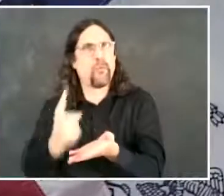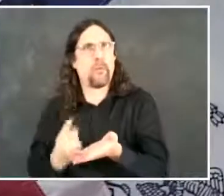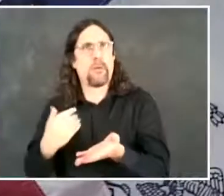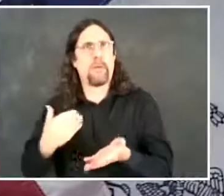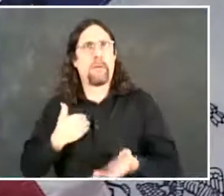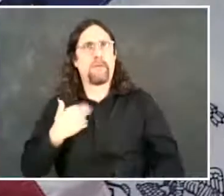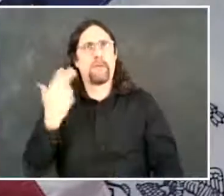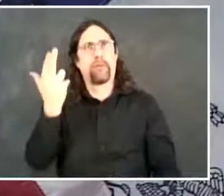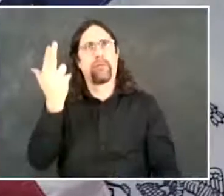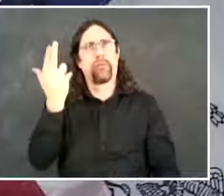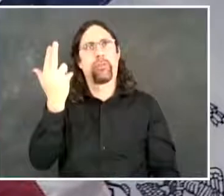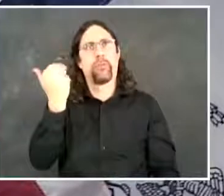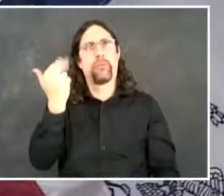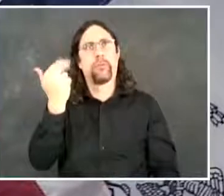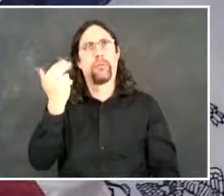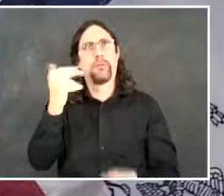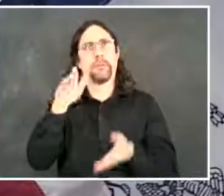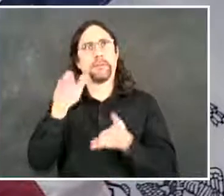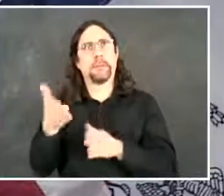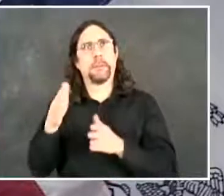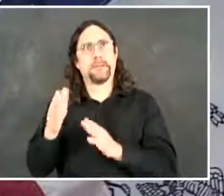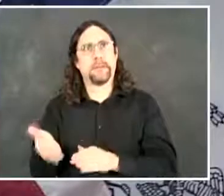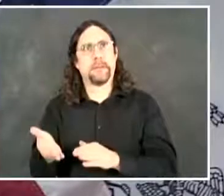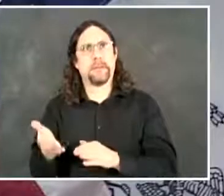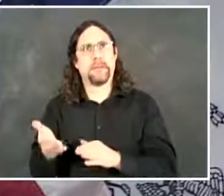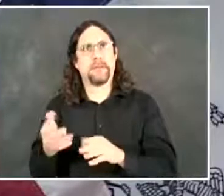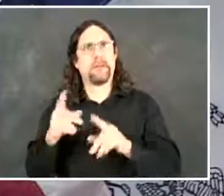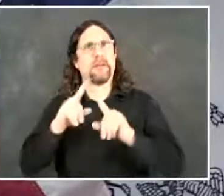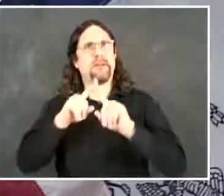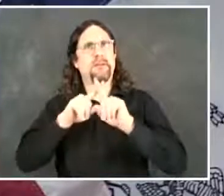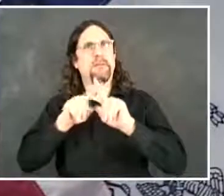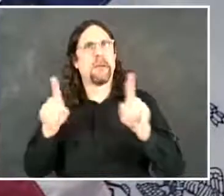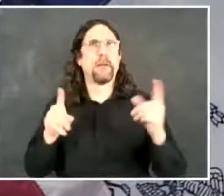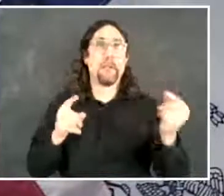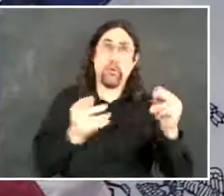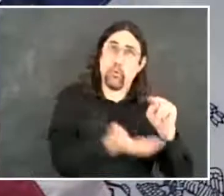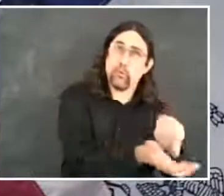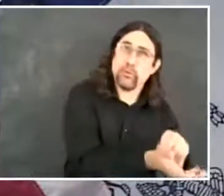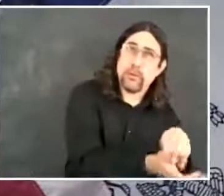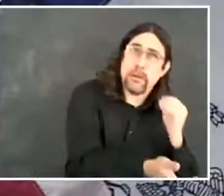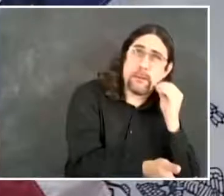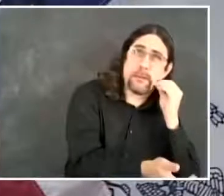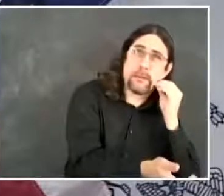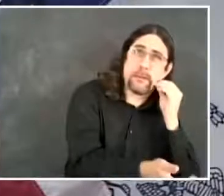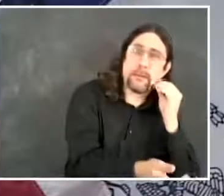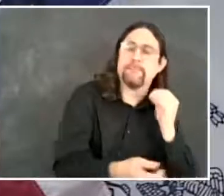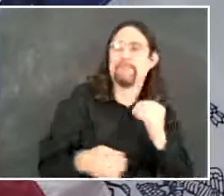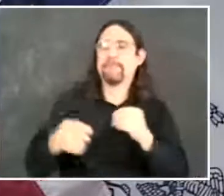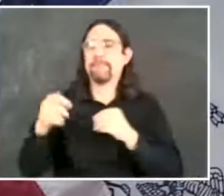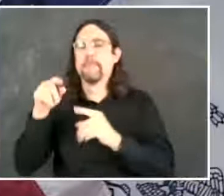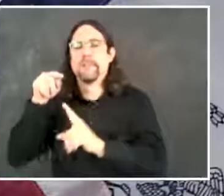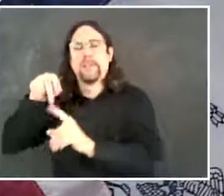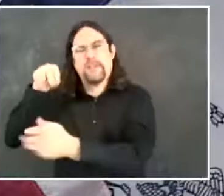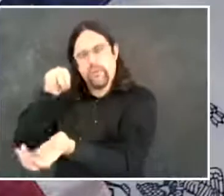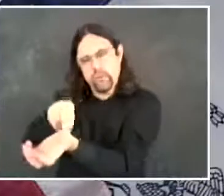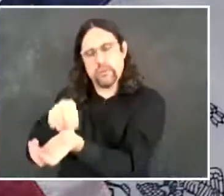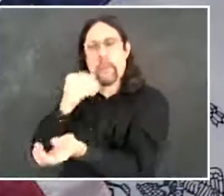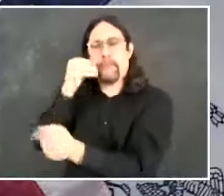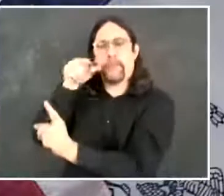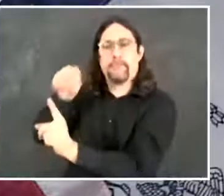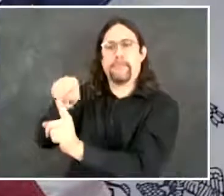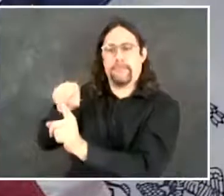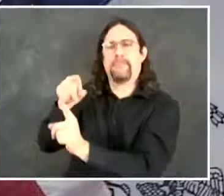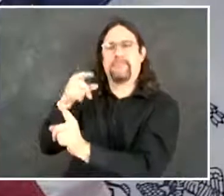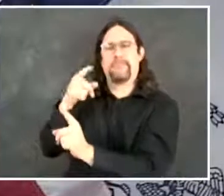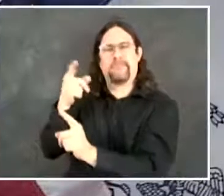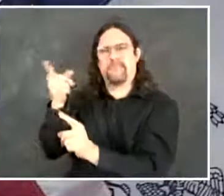at all when it comes to the deaths at nursing homes, and whether the city would investigate this particular